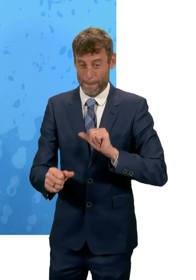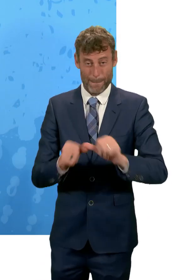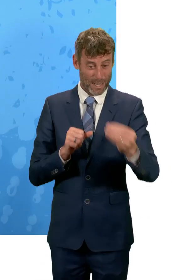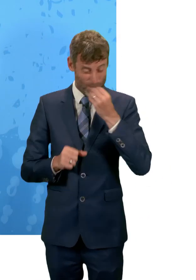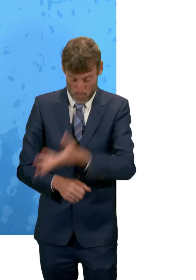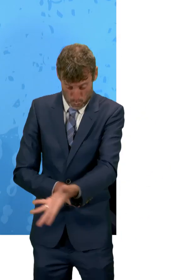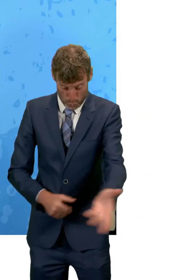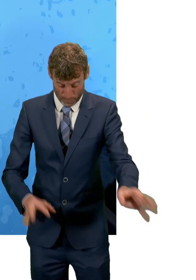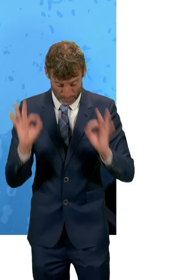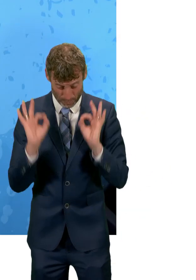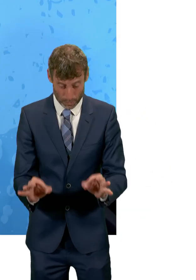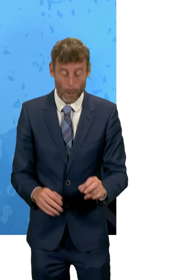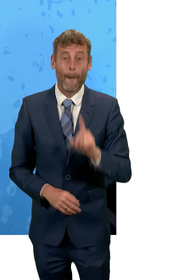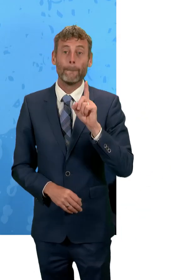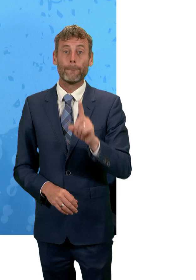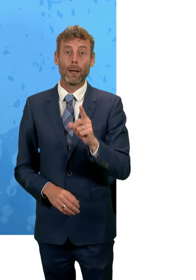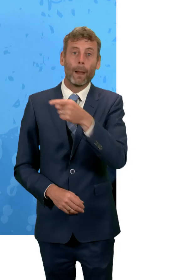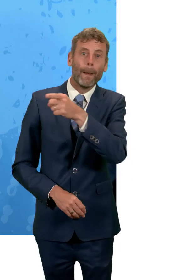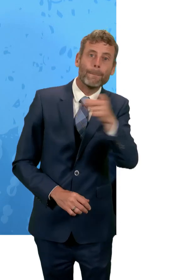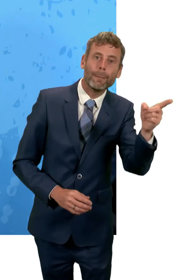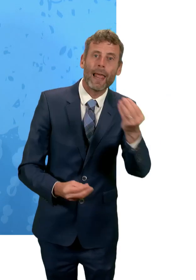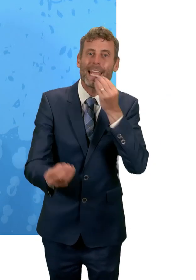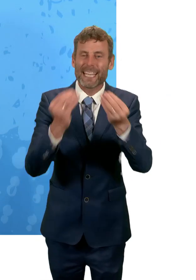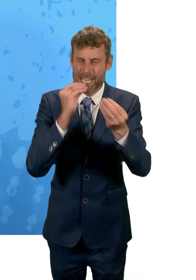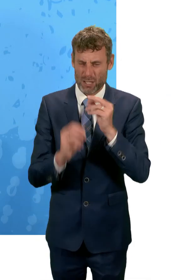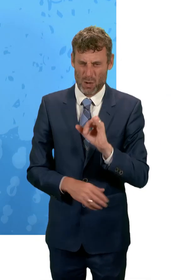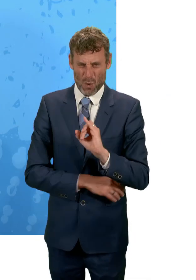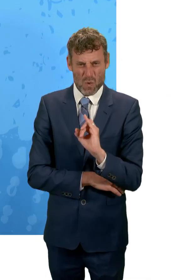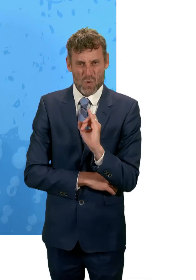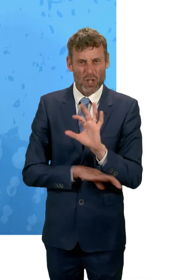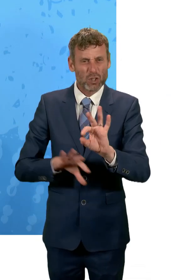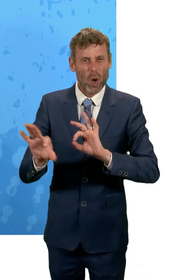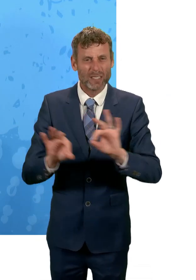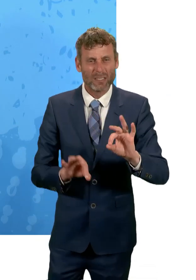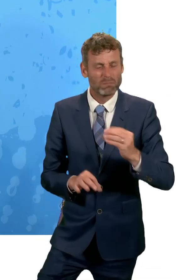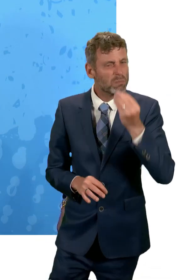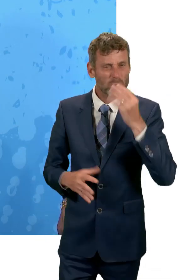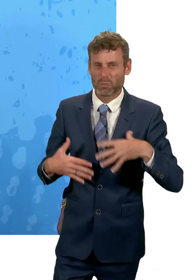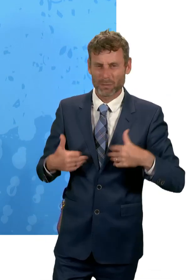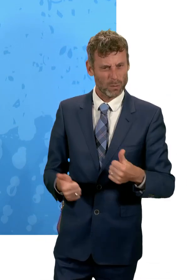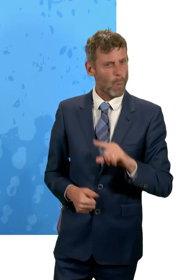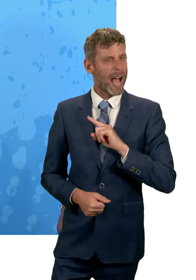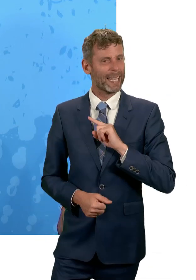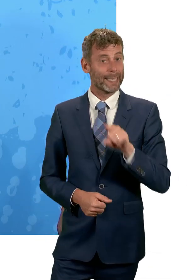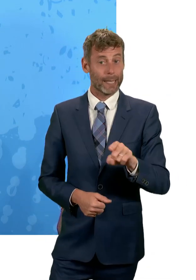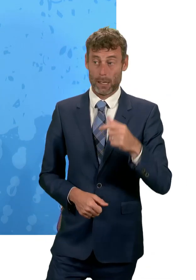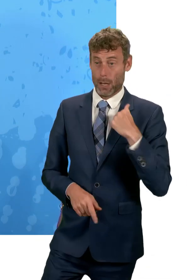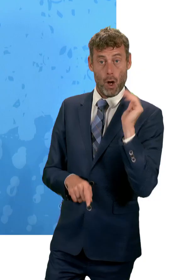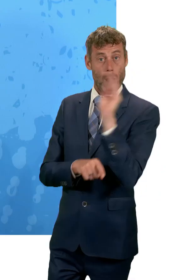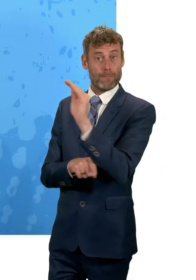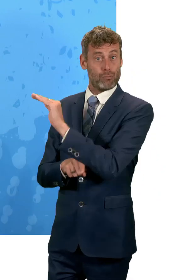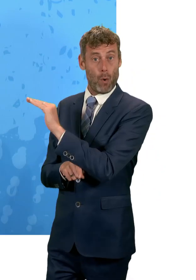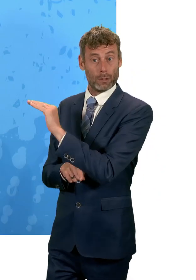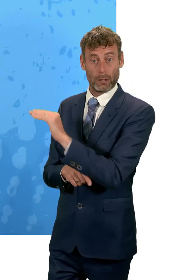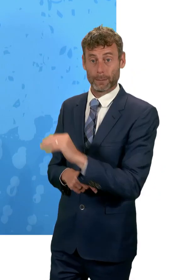world, but arguably the worst diet, and there's something definitely amiss there. I go abroad and have to use other people's